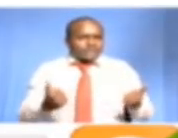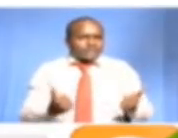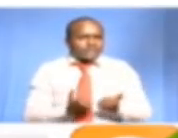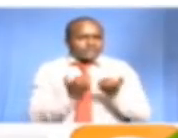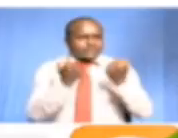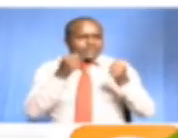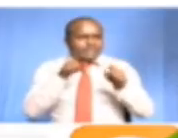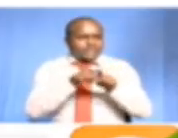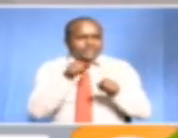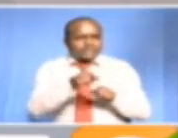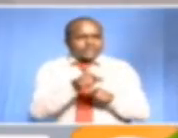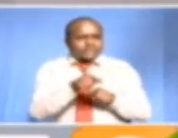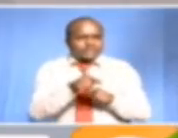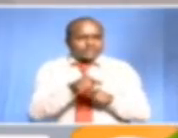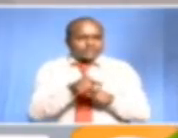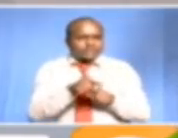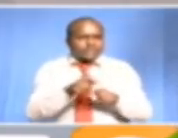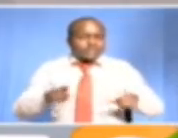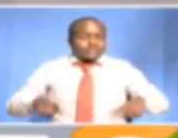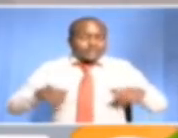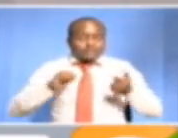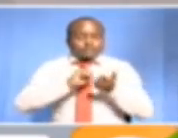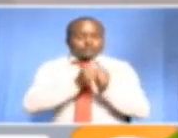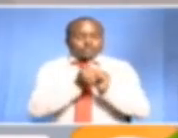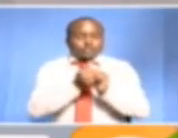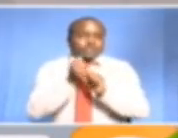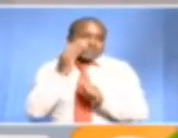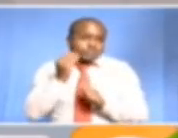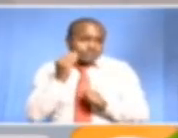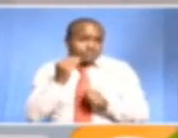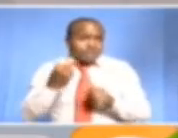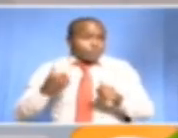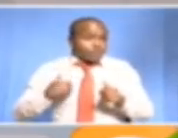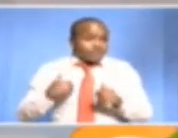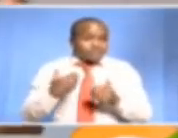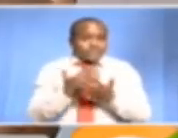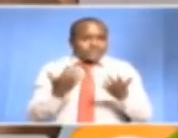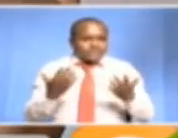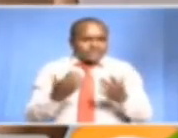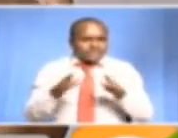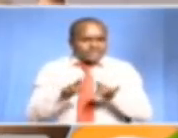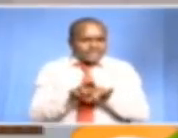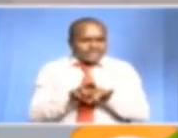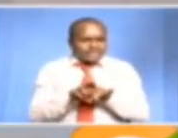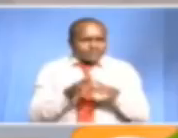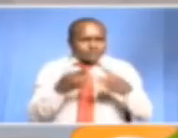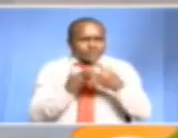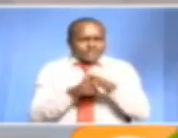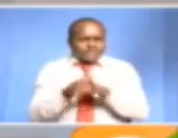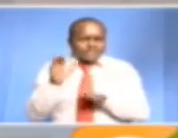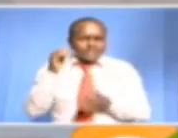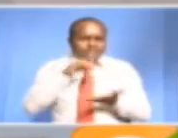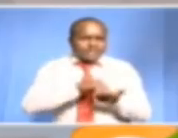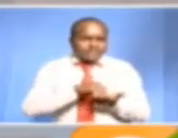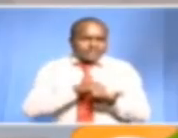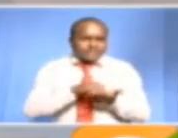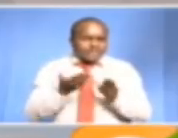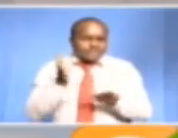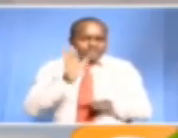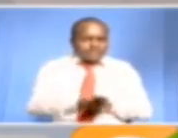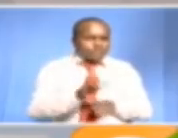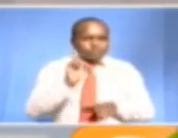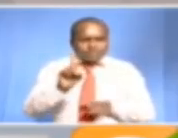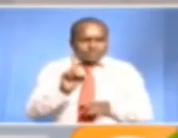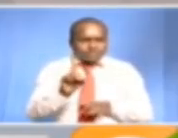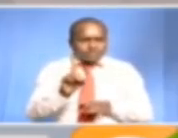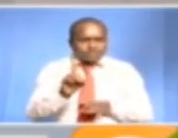it is a whole life-changing experience. I mean, there are things that you know, it's like you go back to stage one. You know, it's like you are learning to,